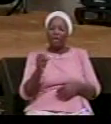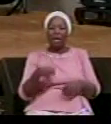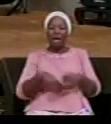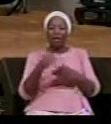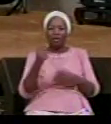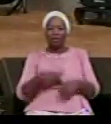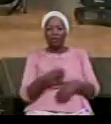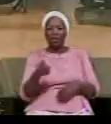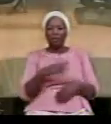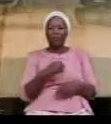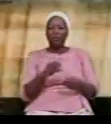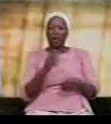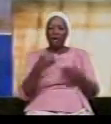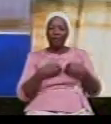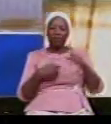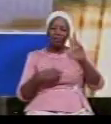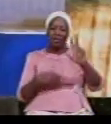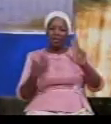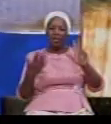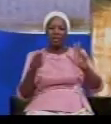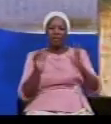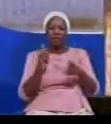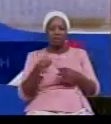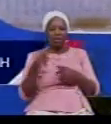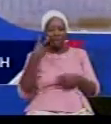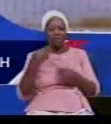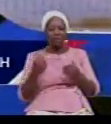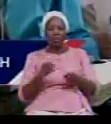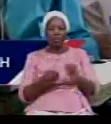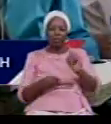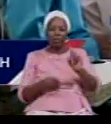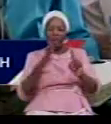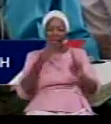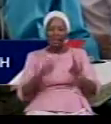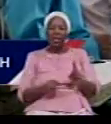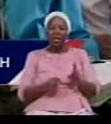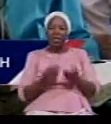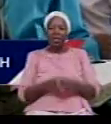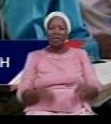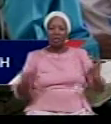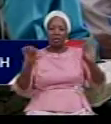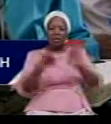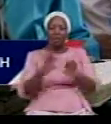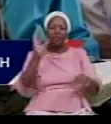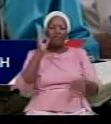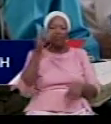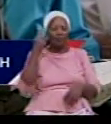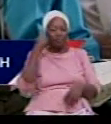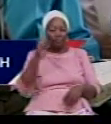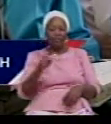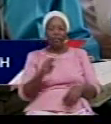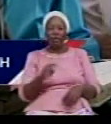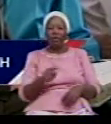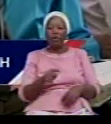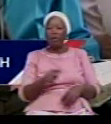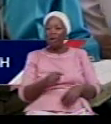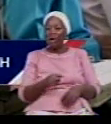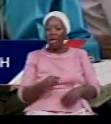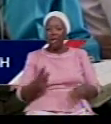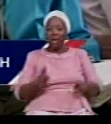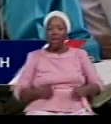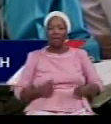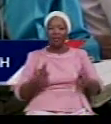we're looking at essential fruits for sustained health. Fruit essential so that our health can